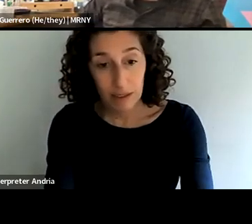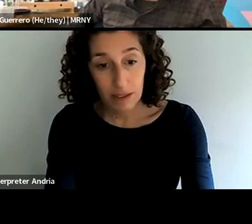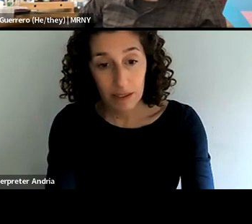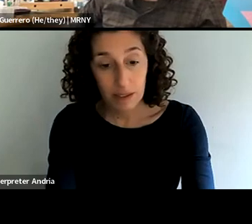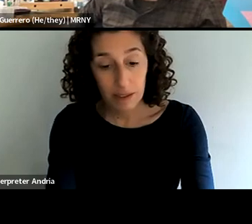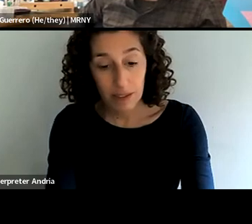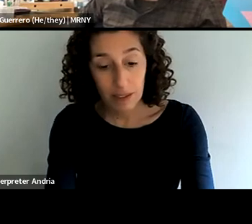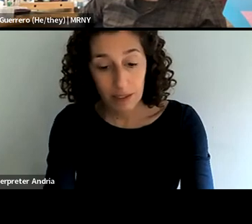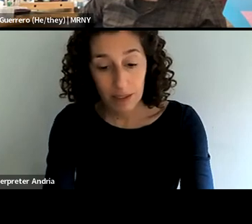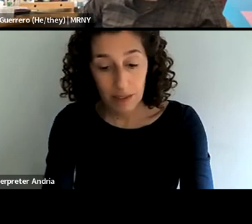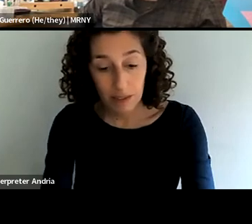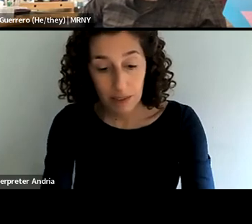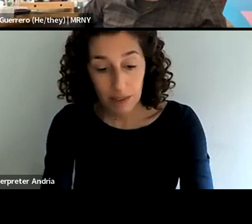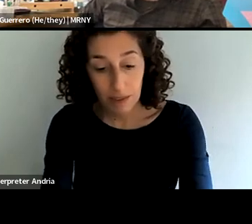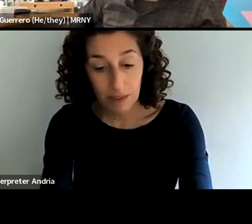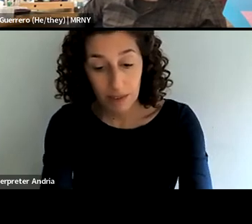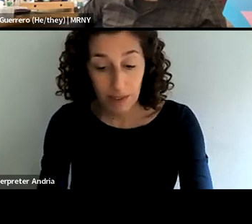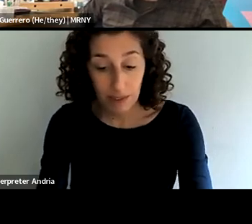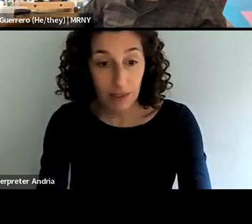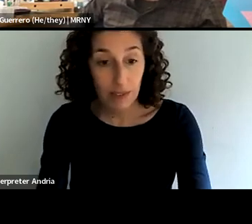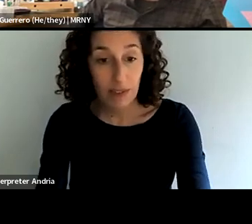reflected back at you, who